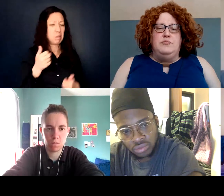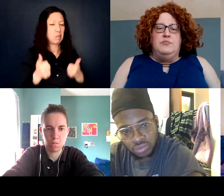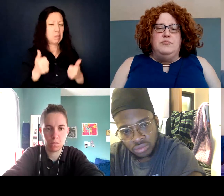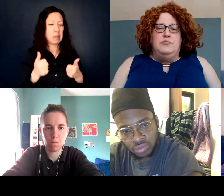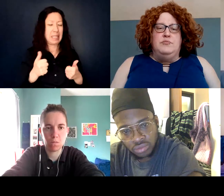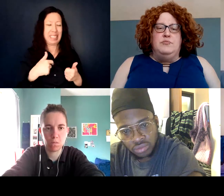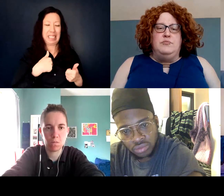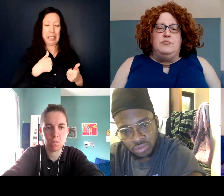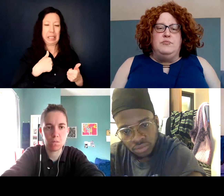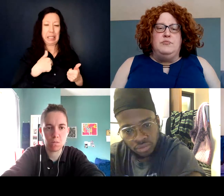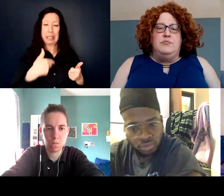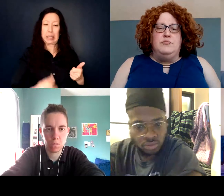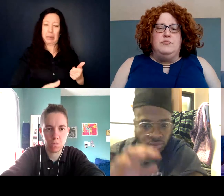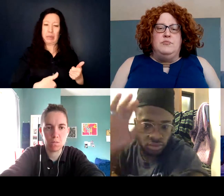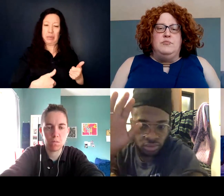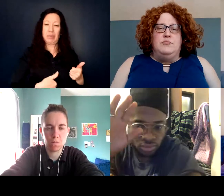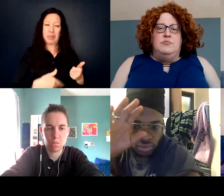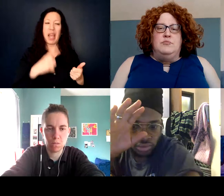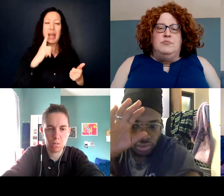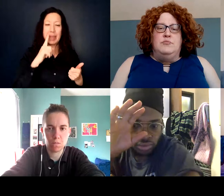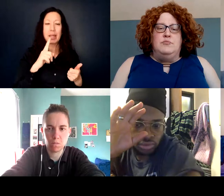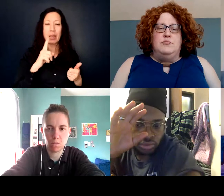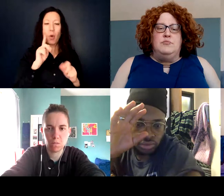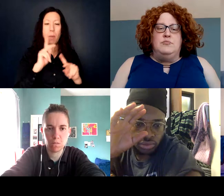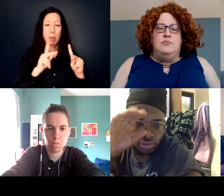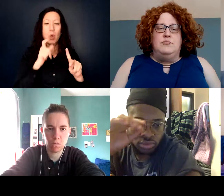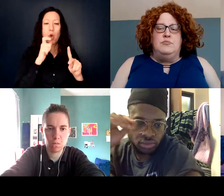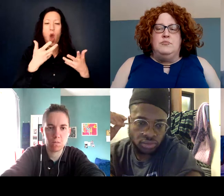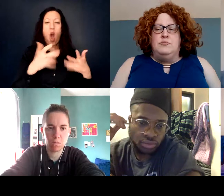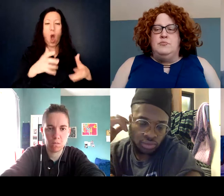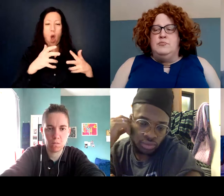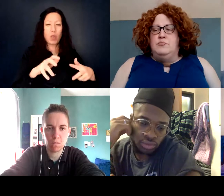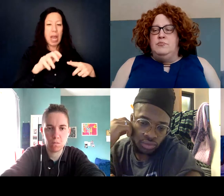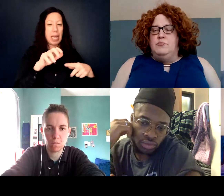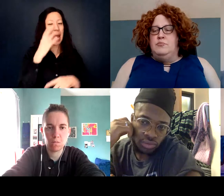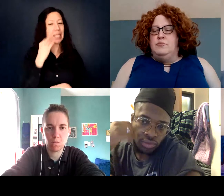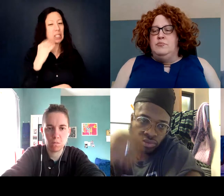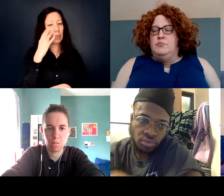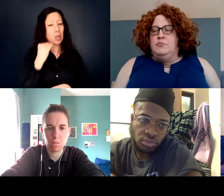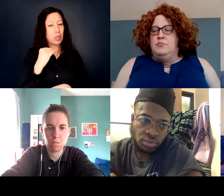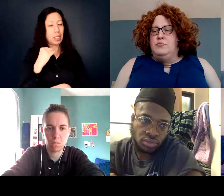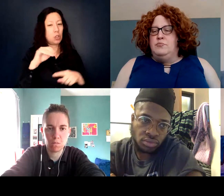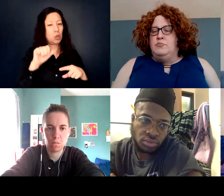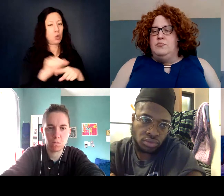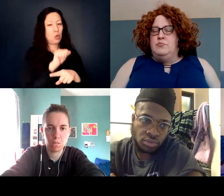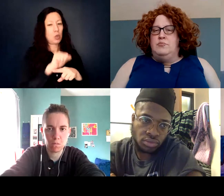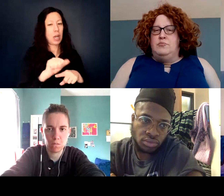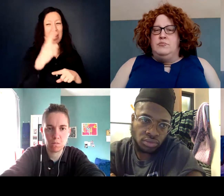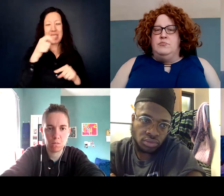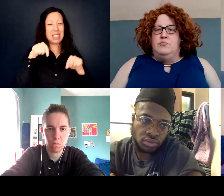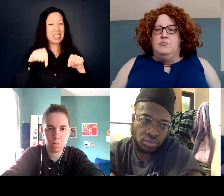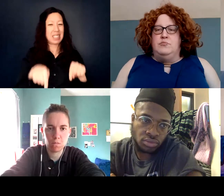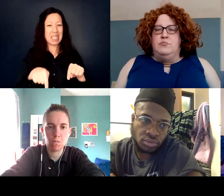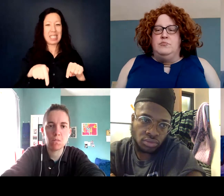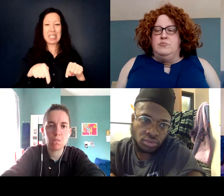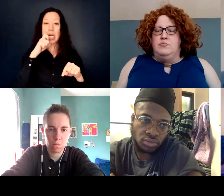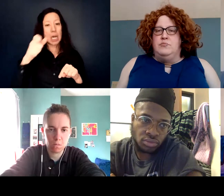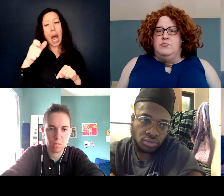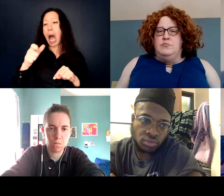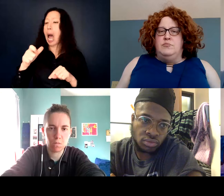some experience training because it's not community-based, it's like city staff.